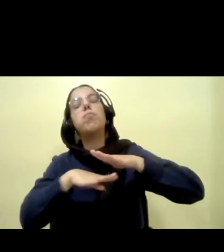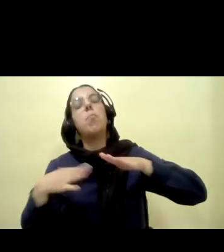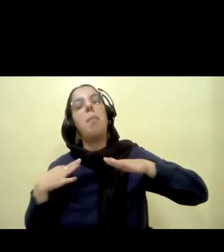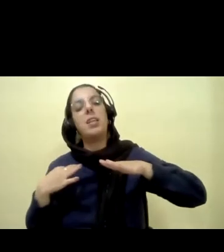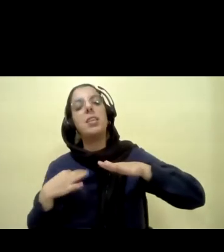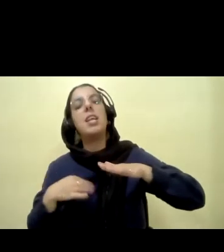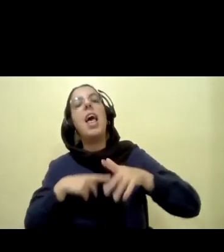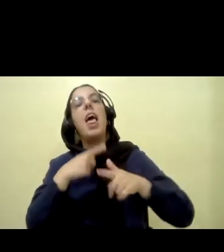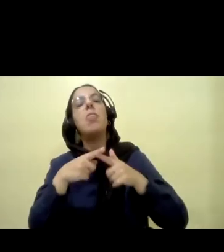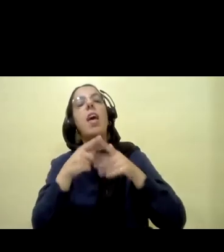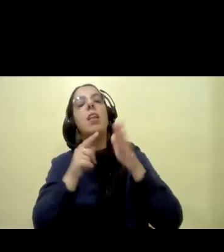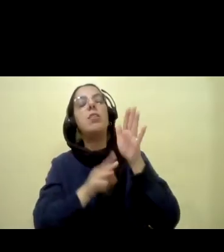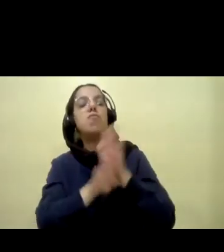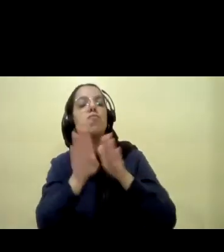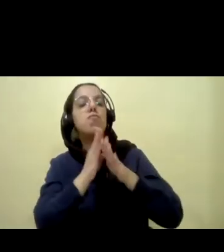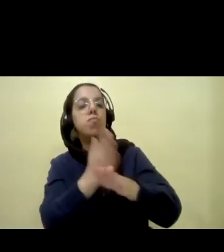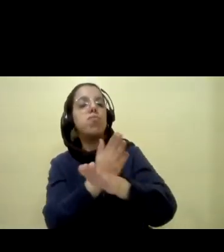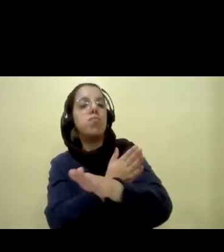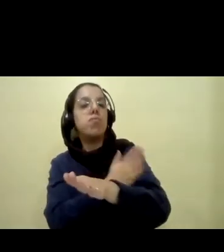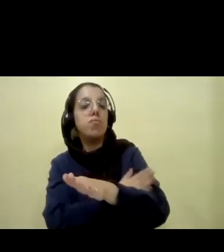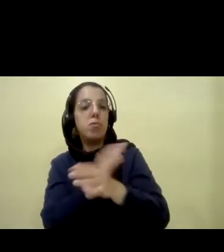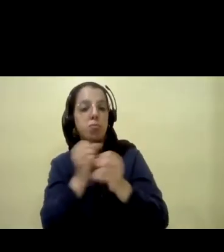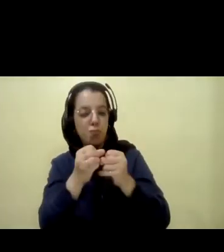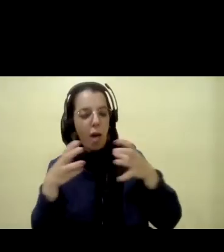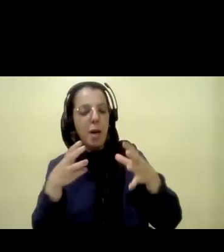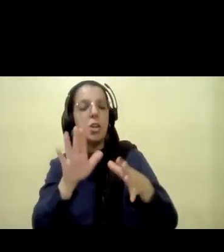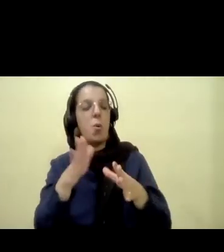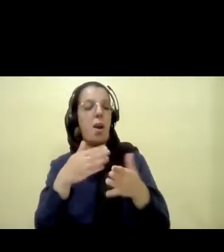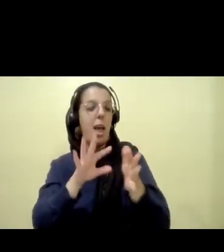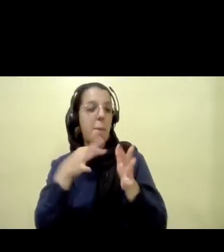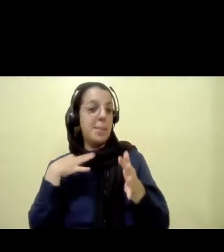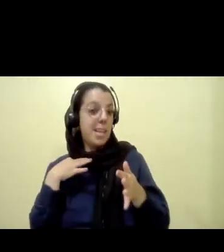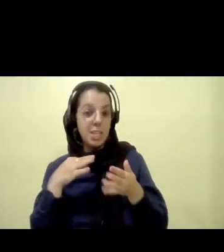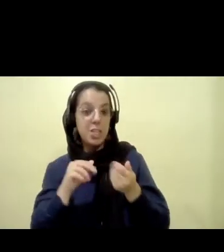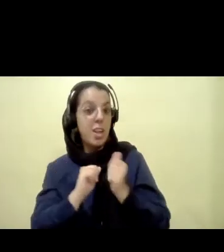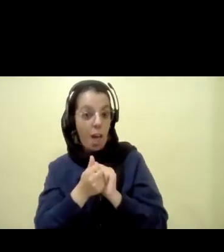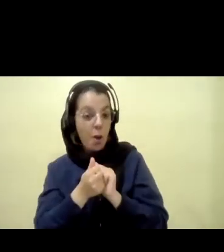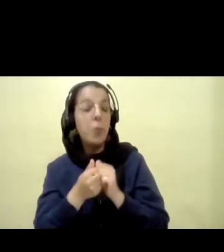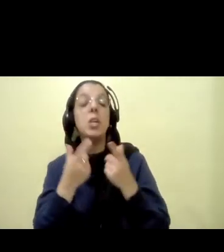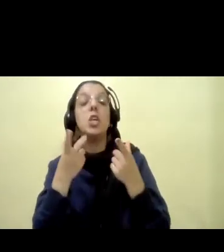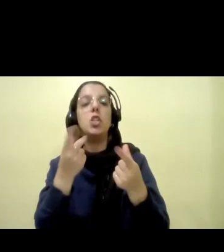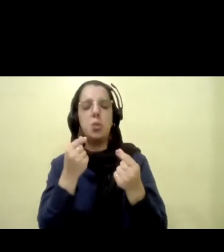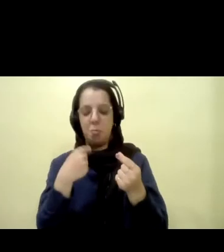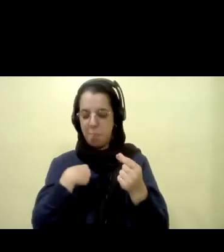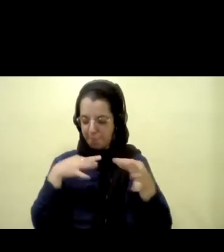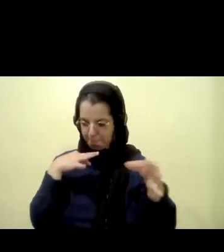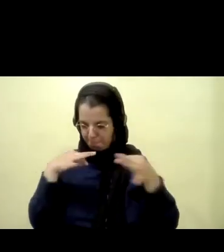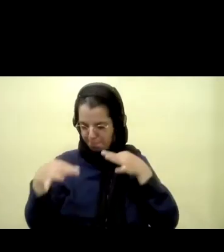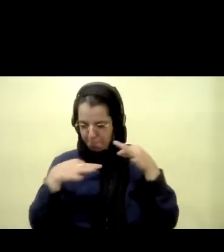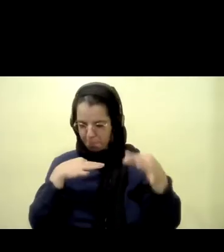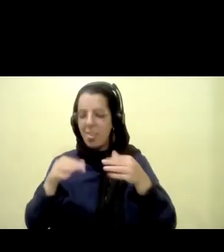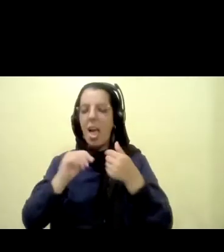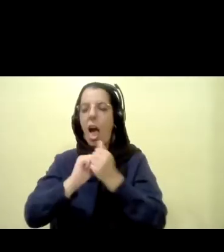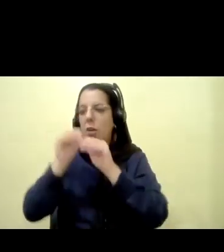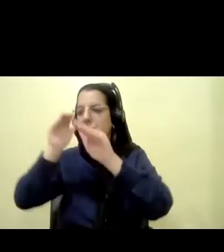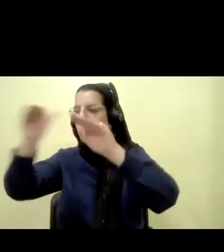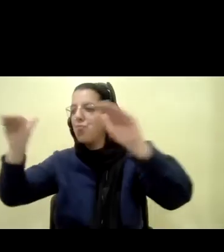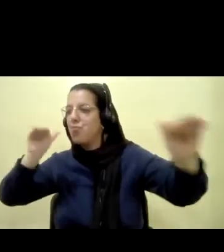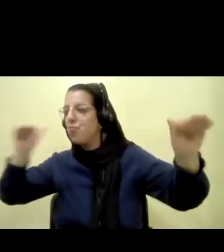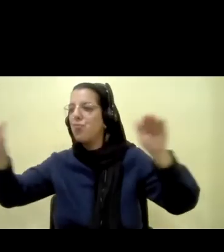out by explaining exactly how it is you're going to put out your call and how it is you're going to select those additional